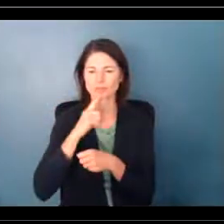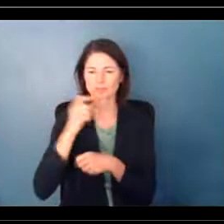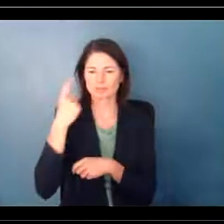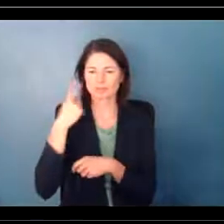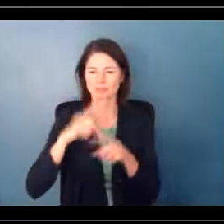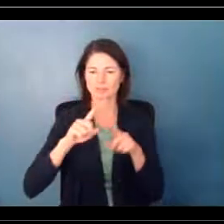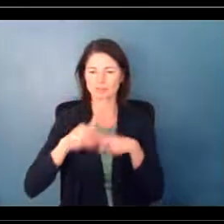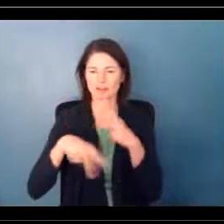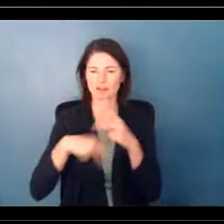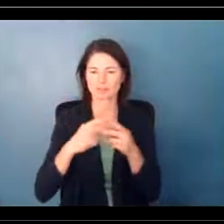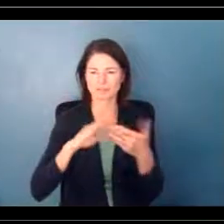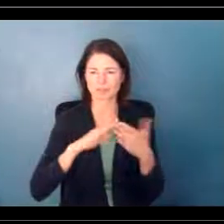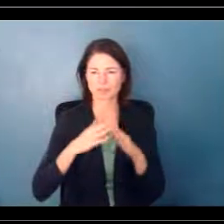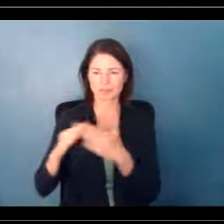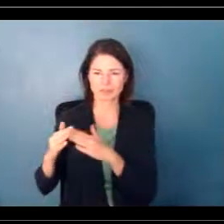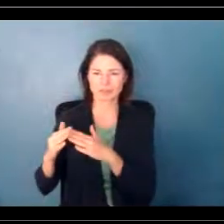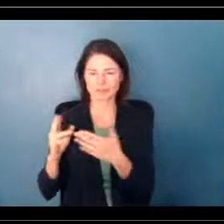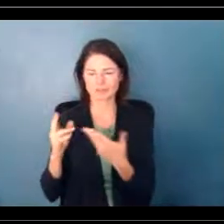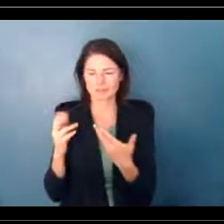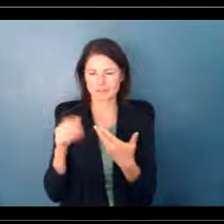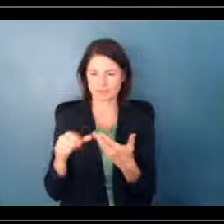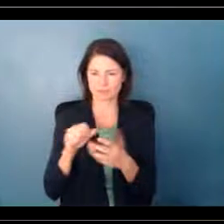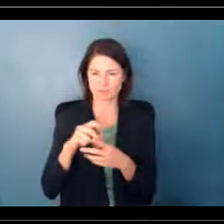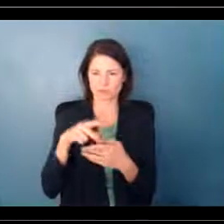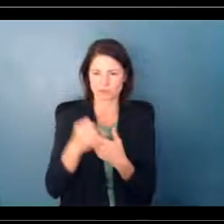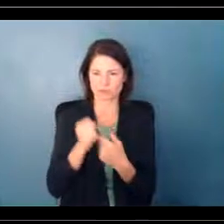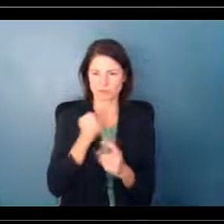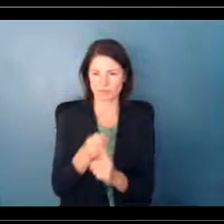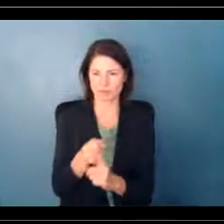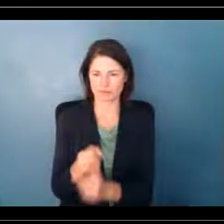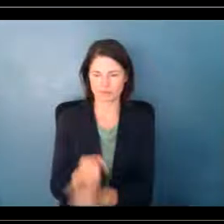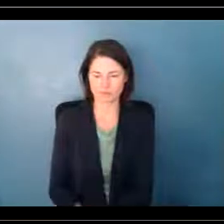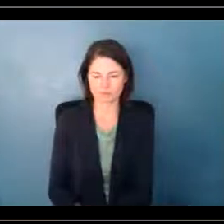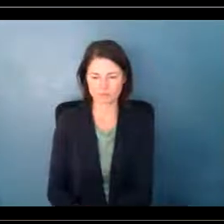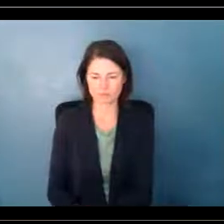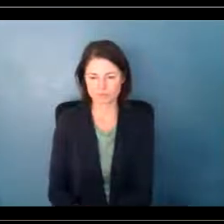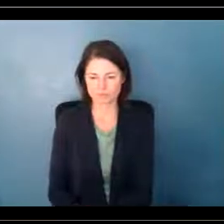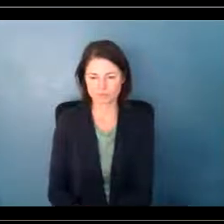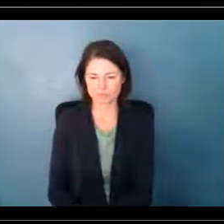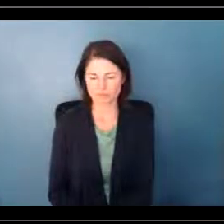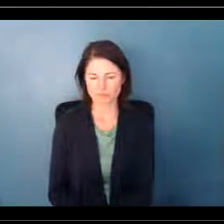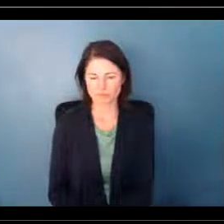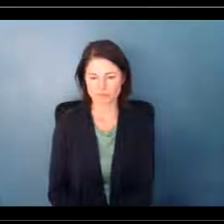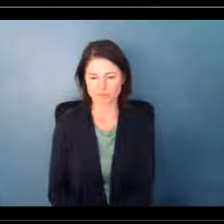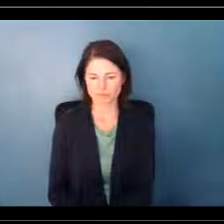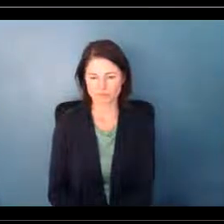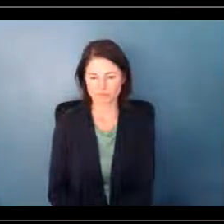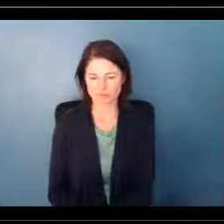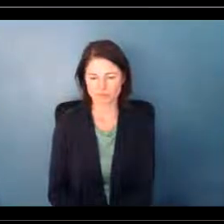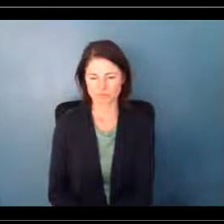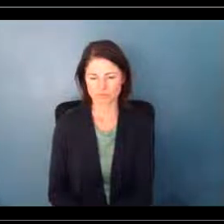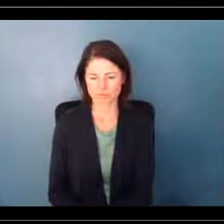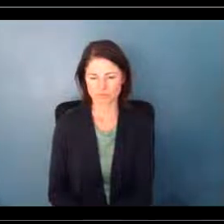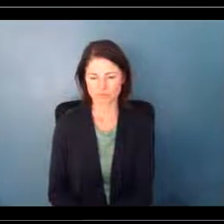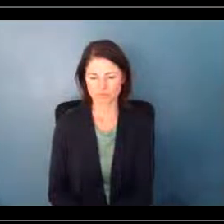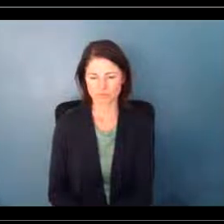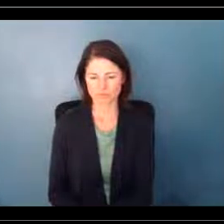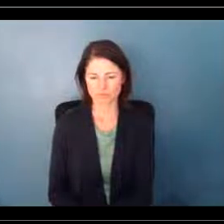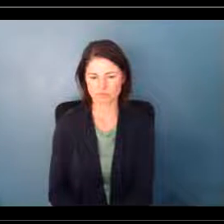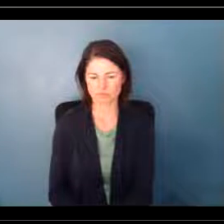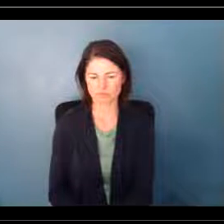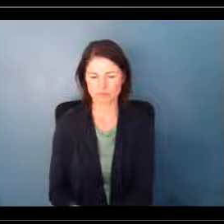of communities that these projects are impacting, and really going above and beyond to develop a plan